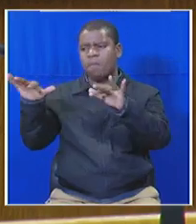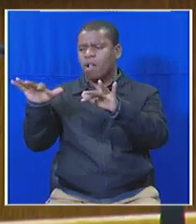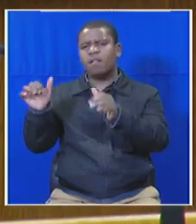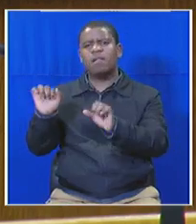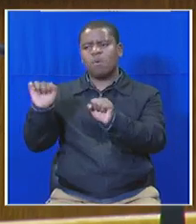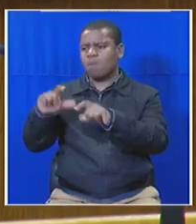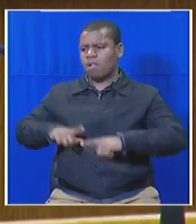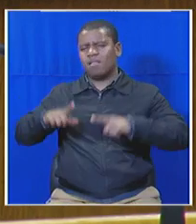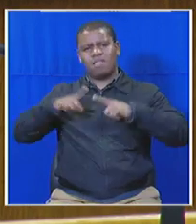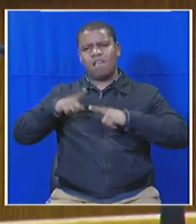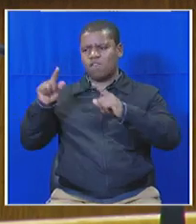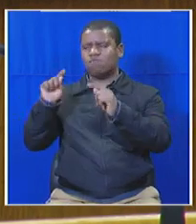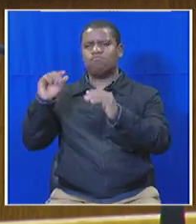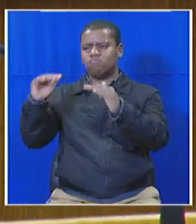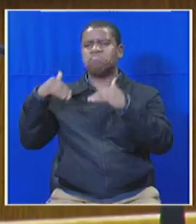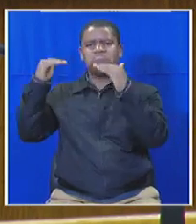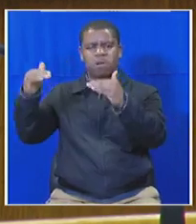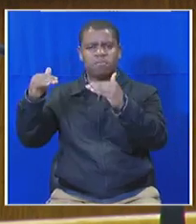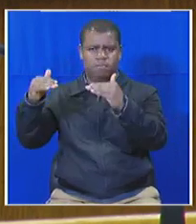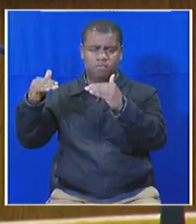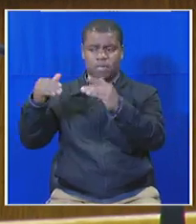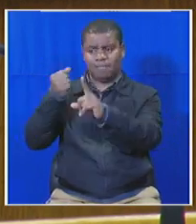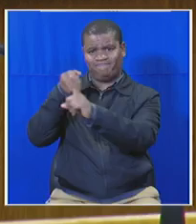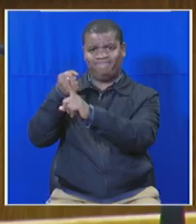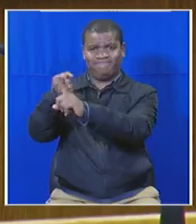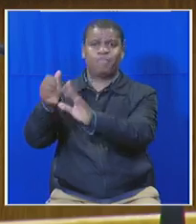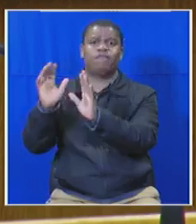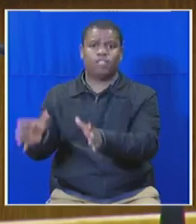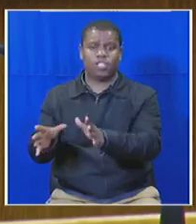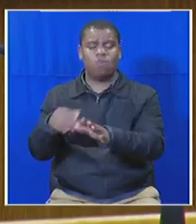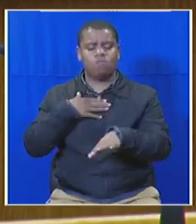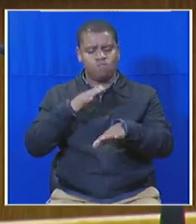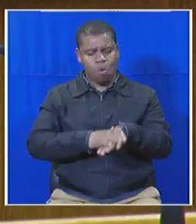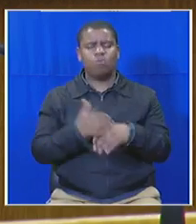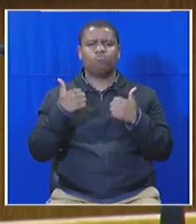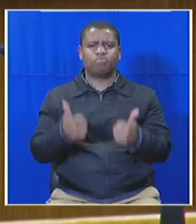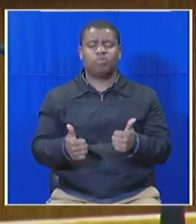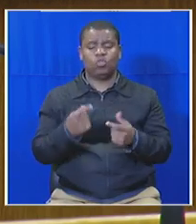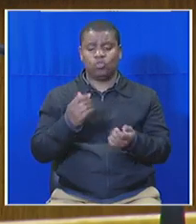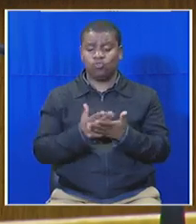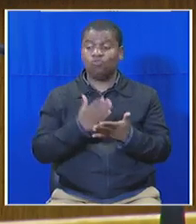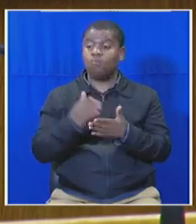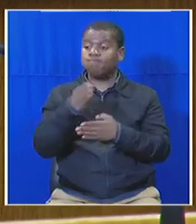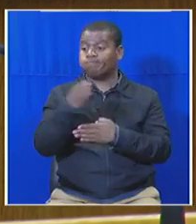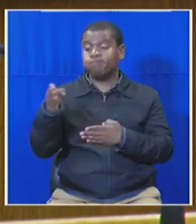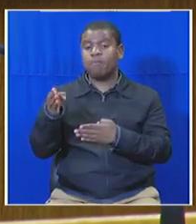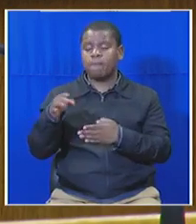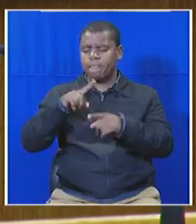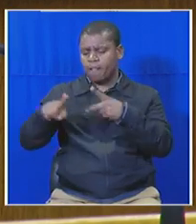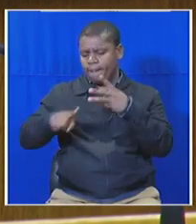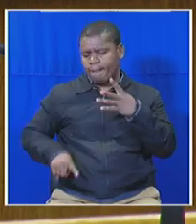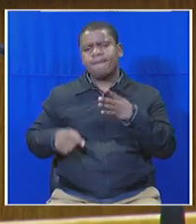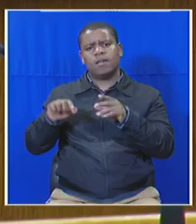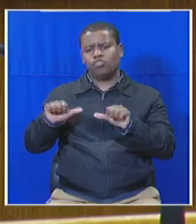take in remembering him. He strived at all times to qualitatively improve the challenges we